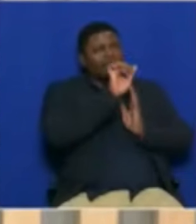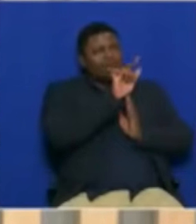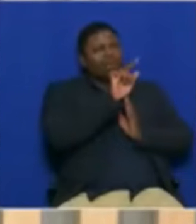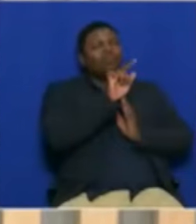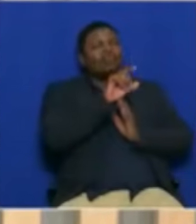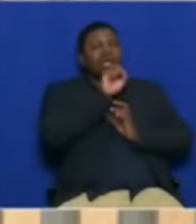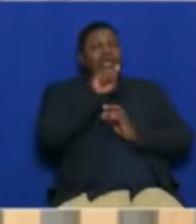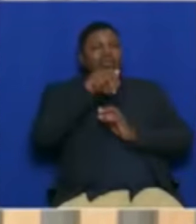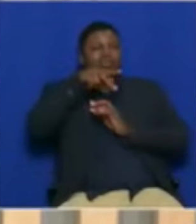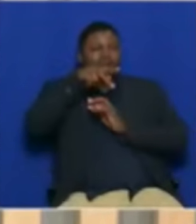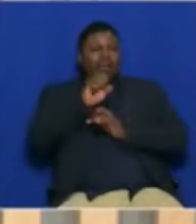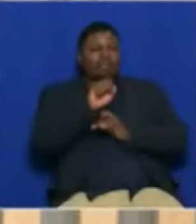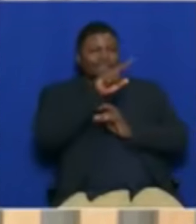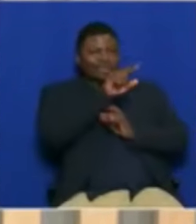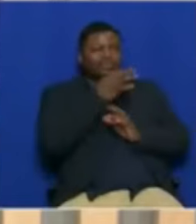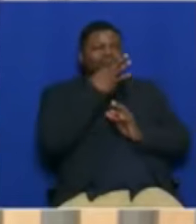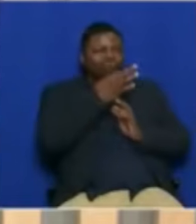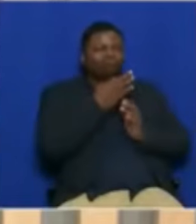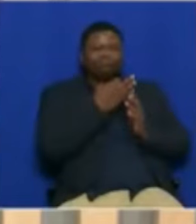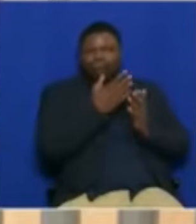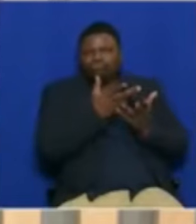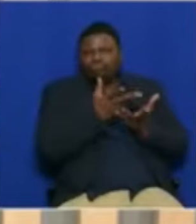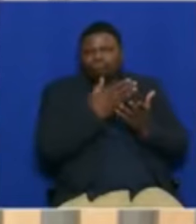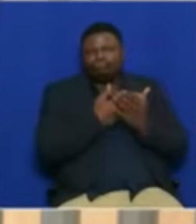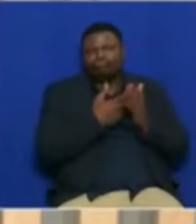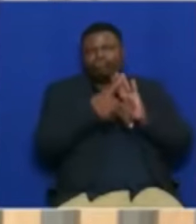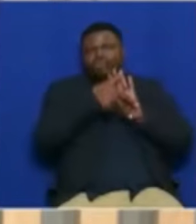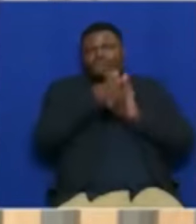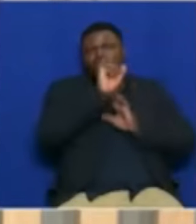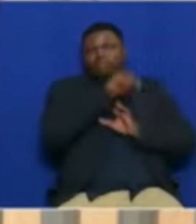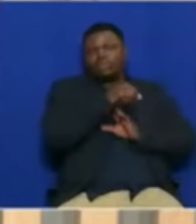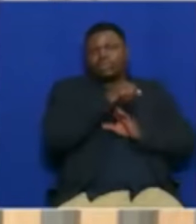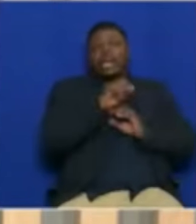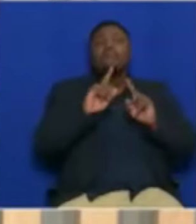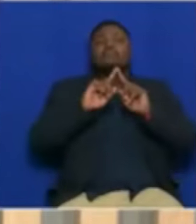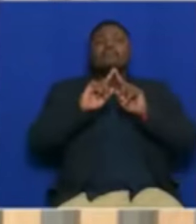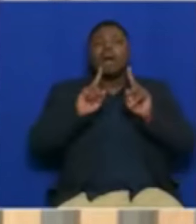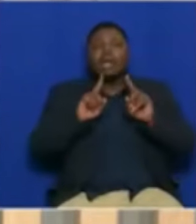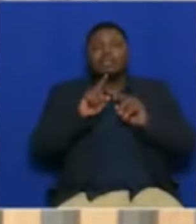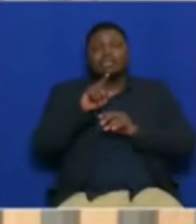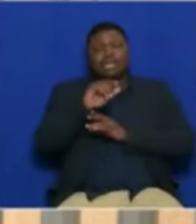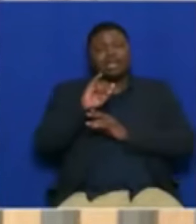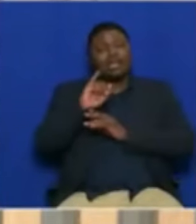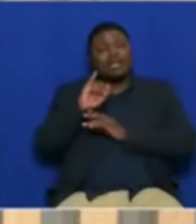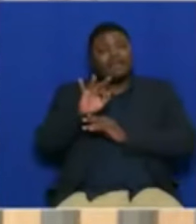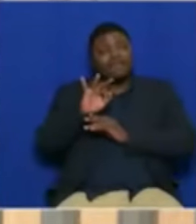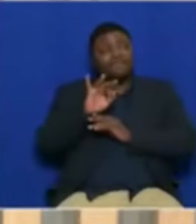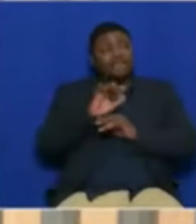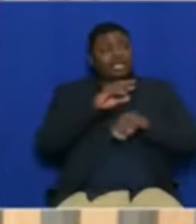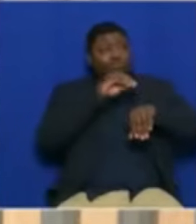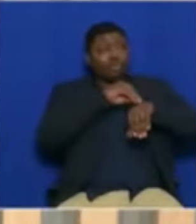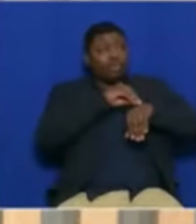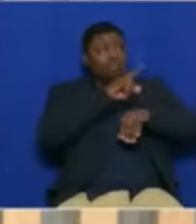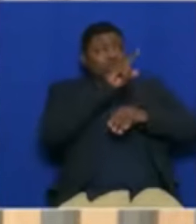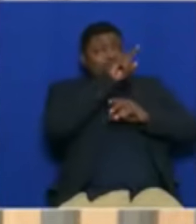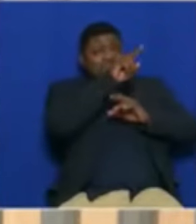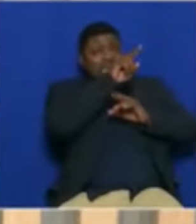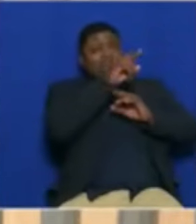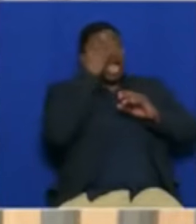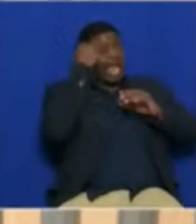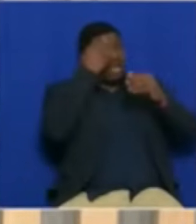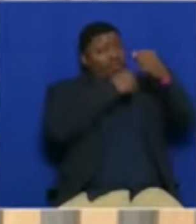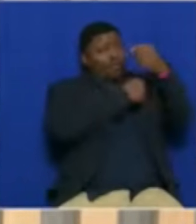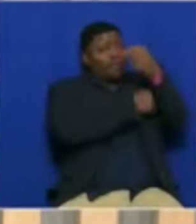about the panel unless the challenge is to the approval itself by the higher